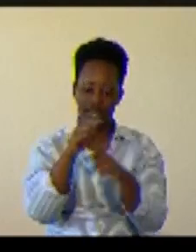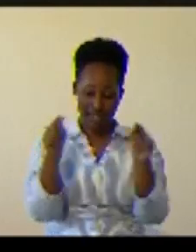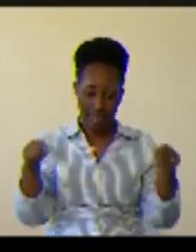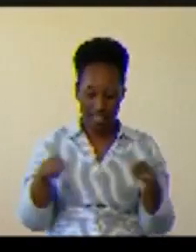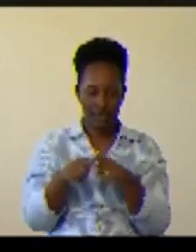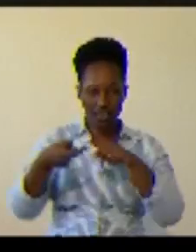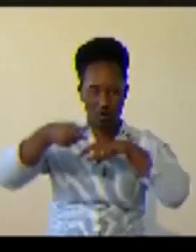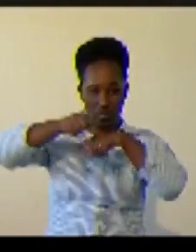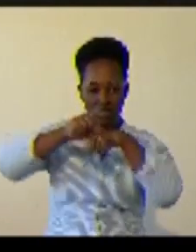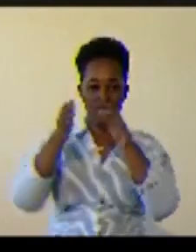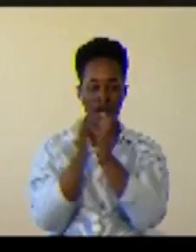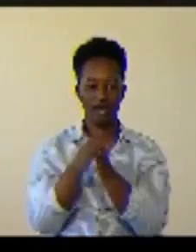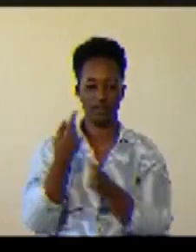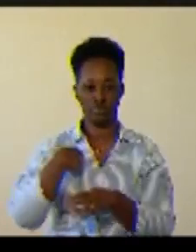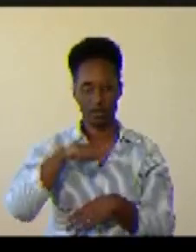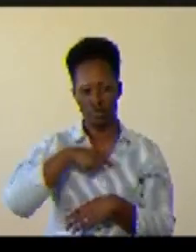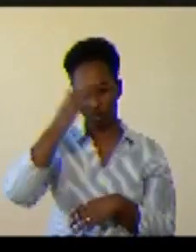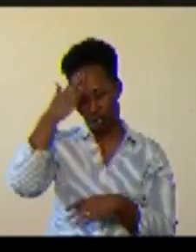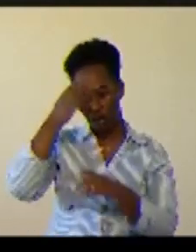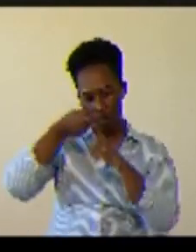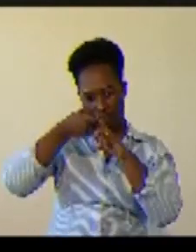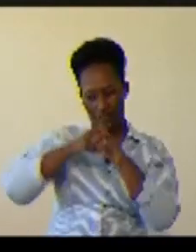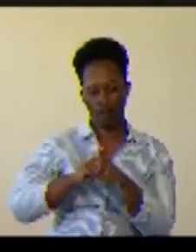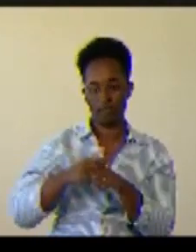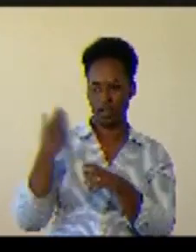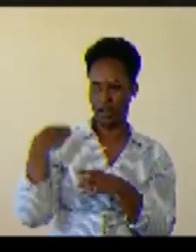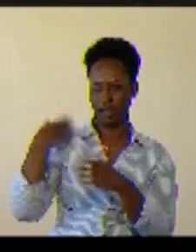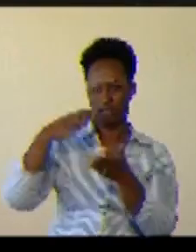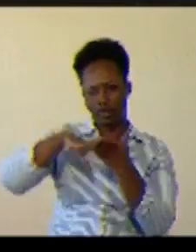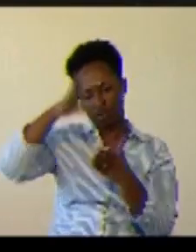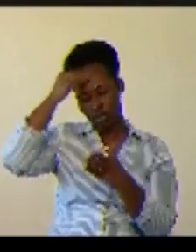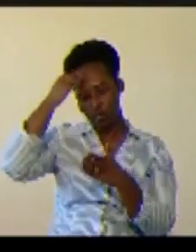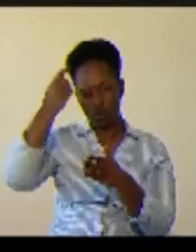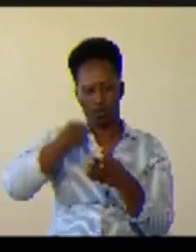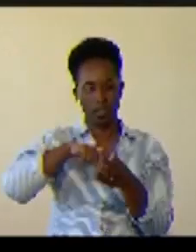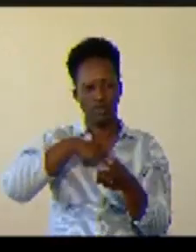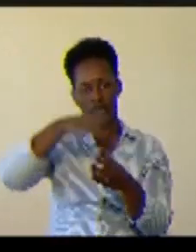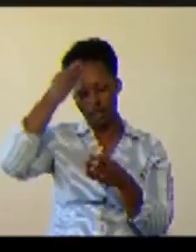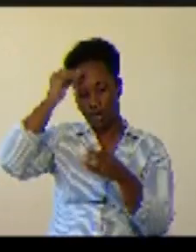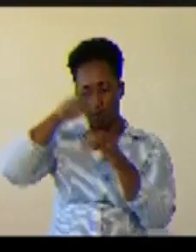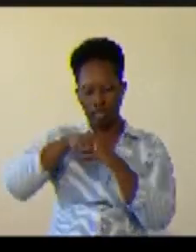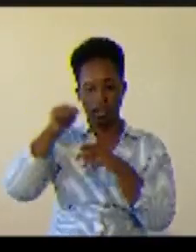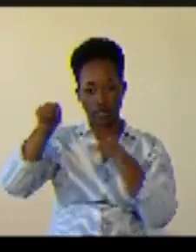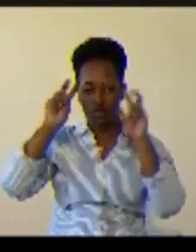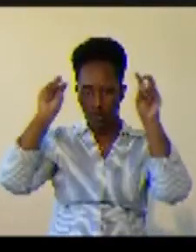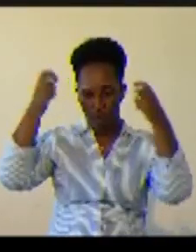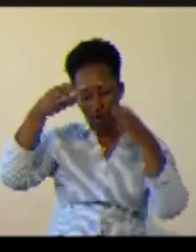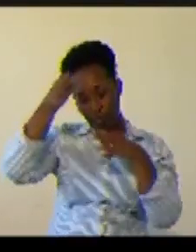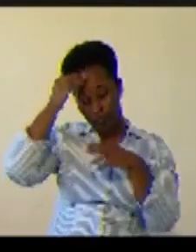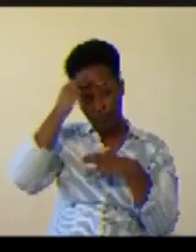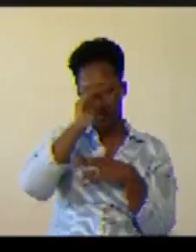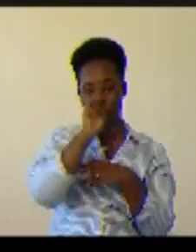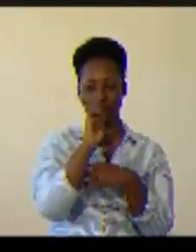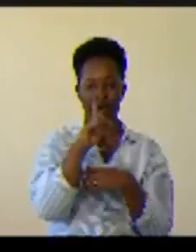know from the last lesson we studied in this unit that melting